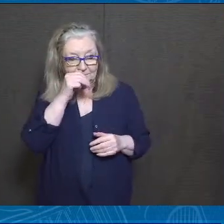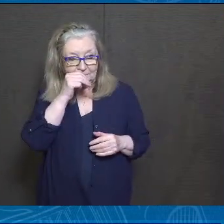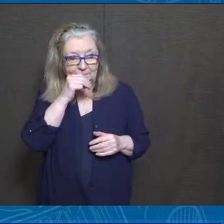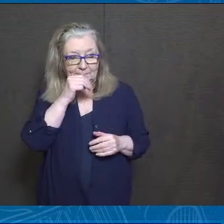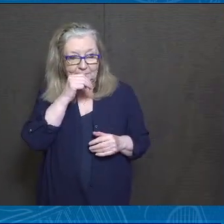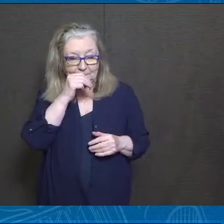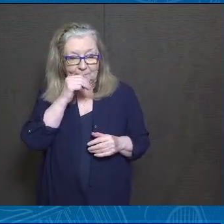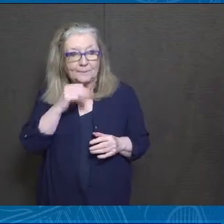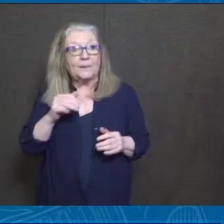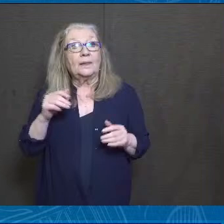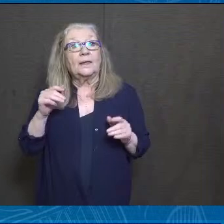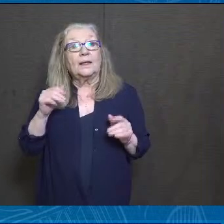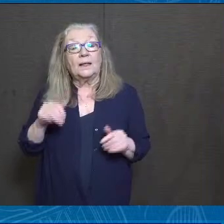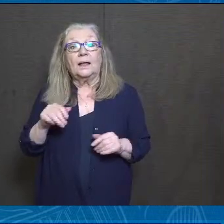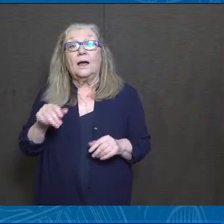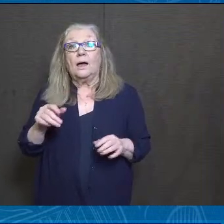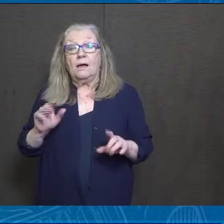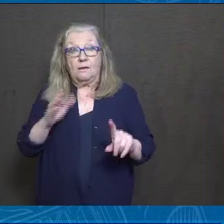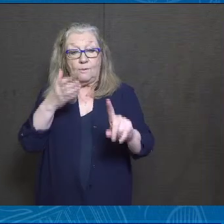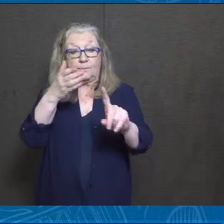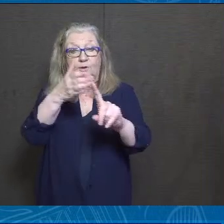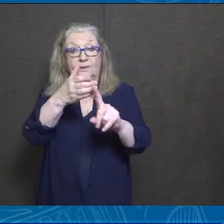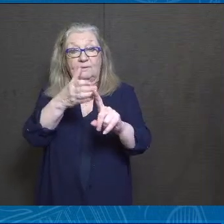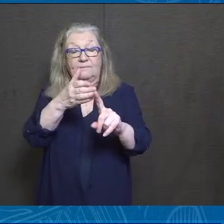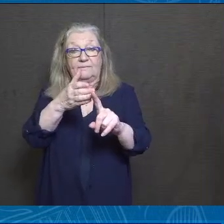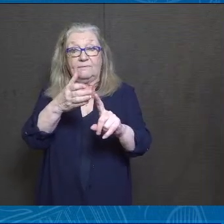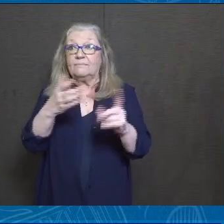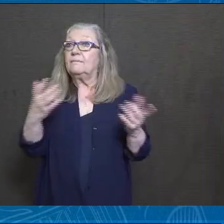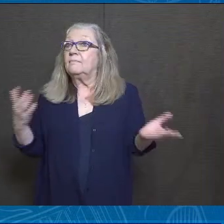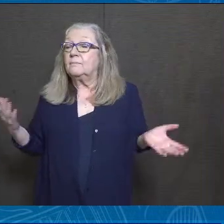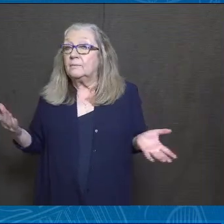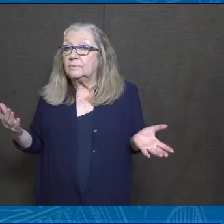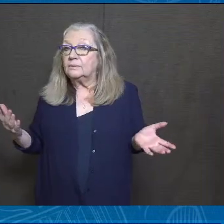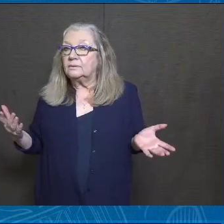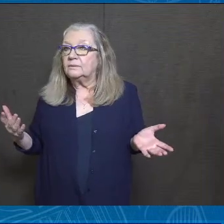The objective of that activity was to show that